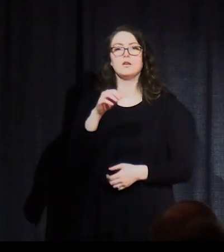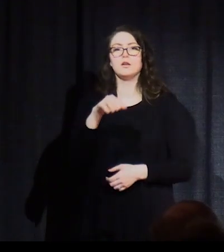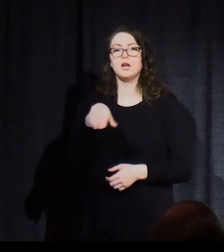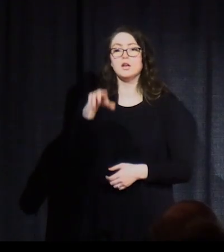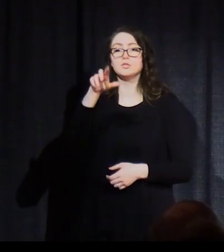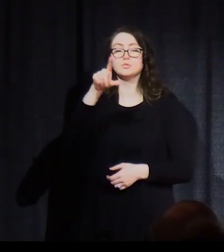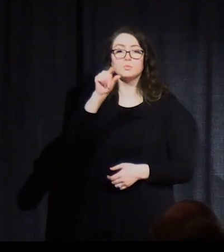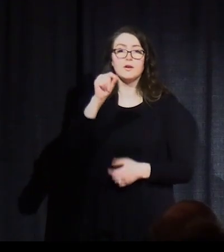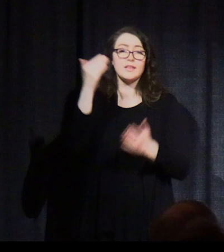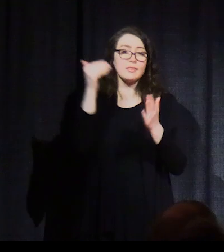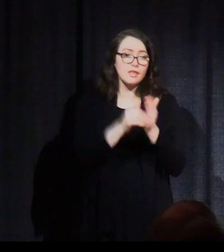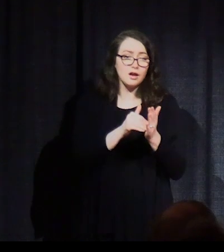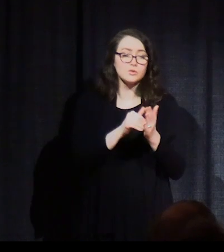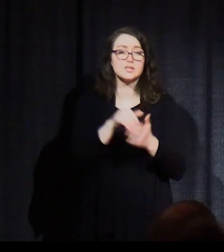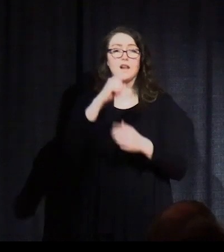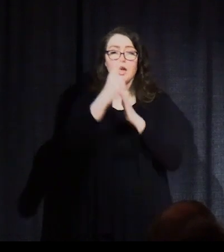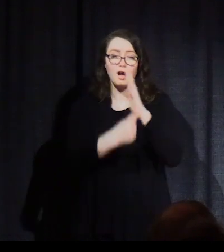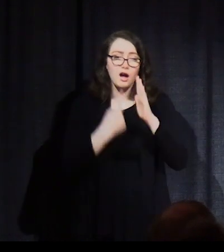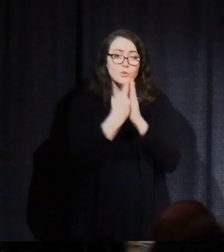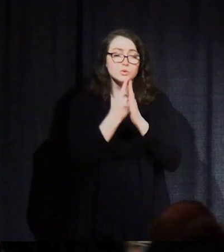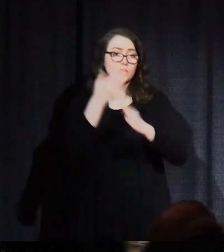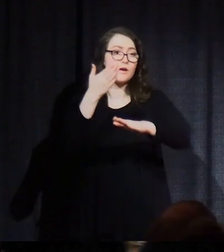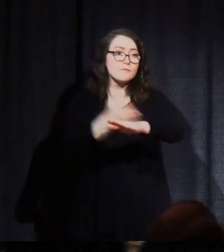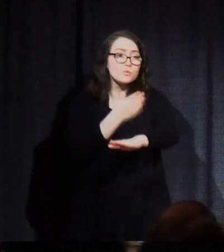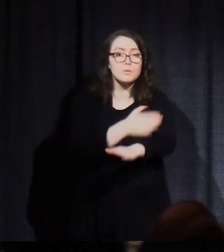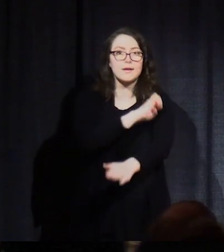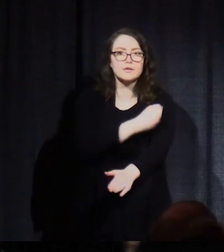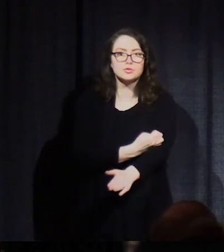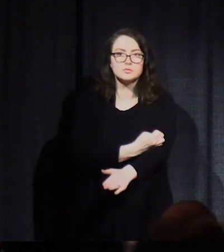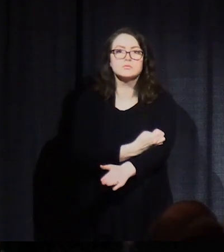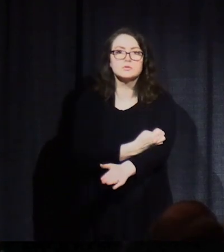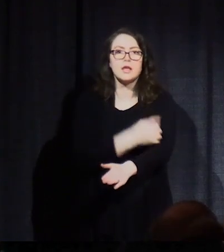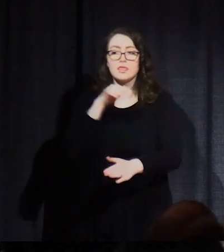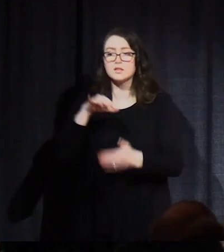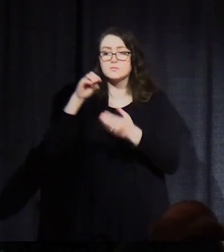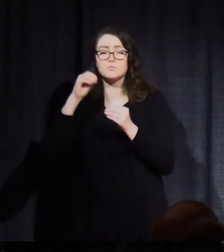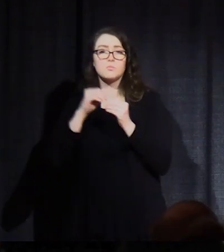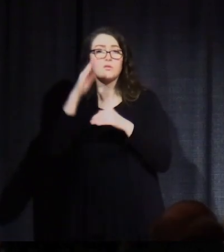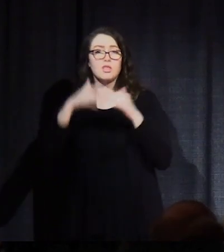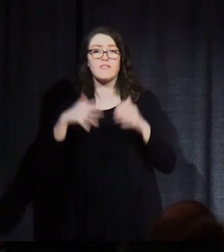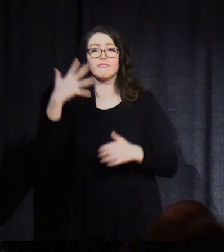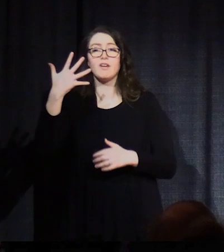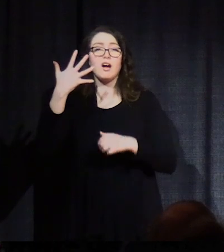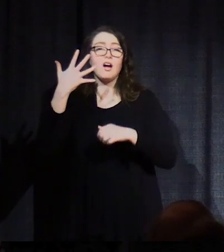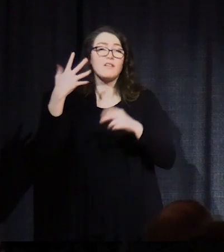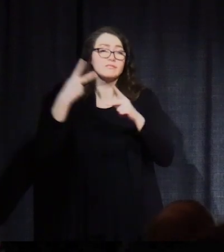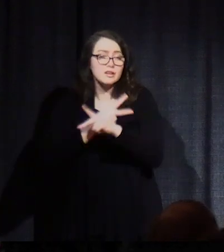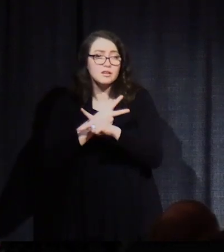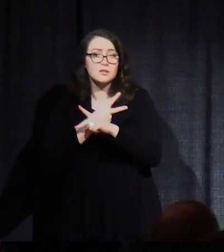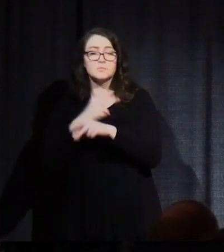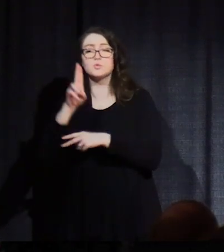hours of annual renewable potential, more than 5 times the annual consumption of electricity by the